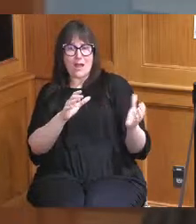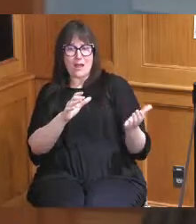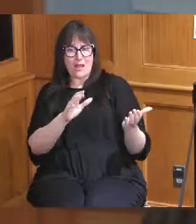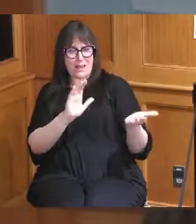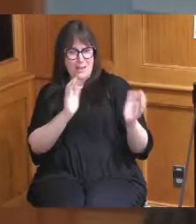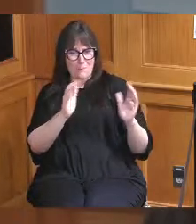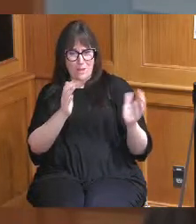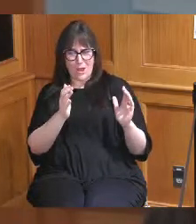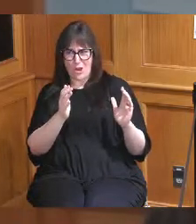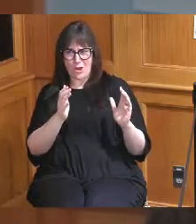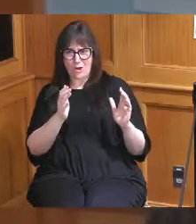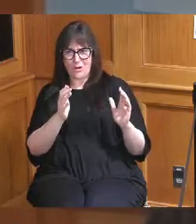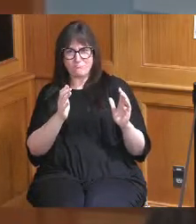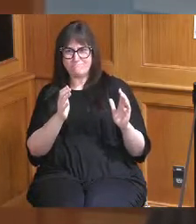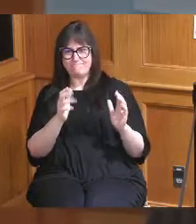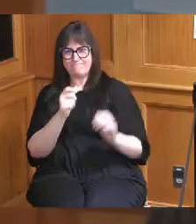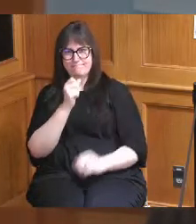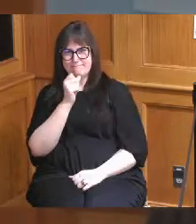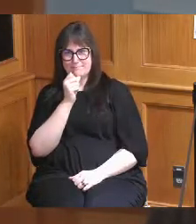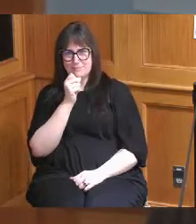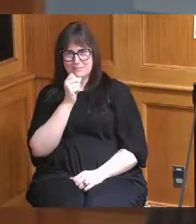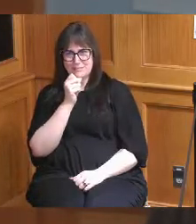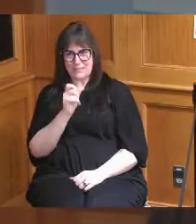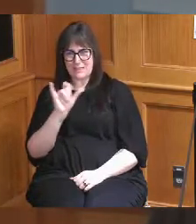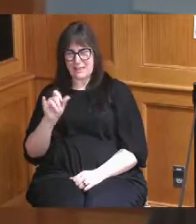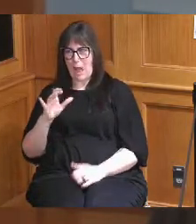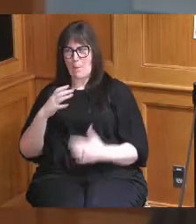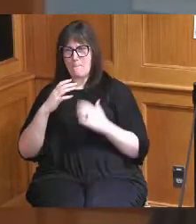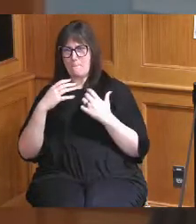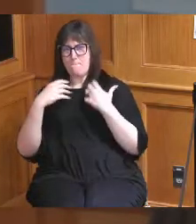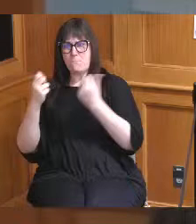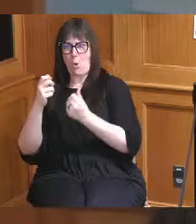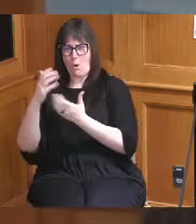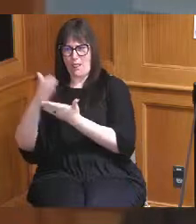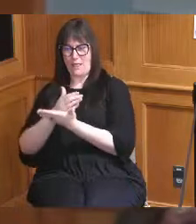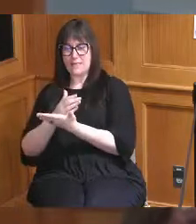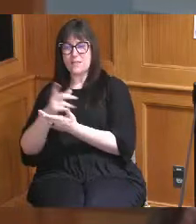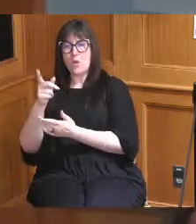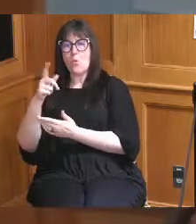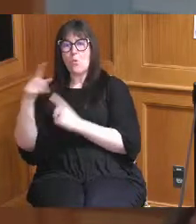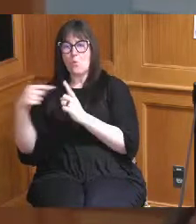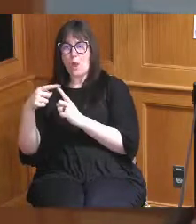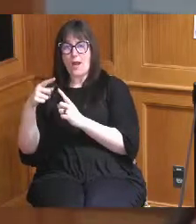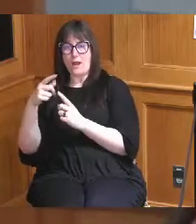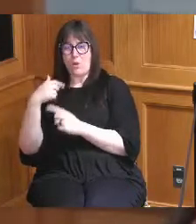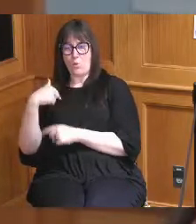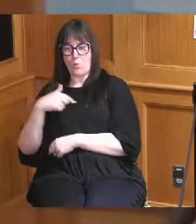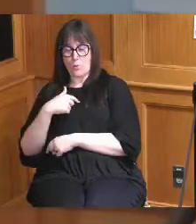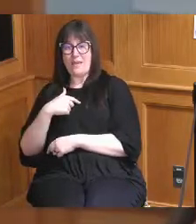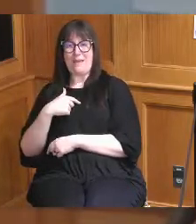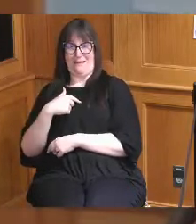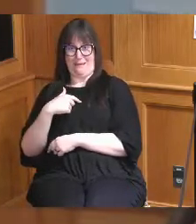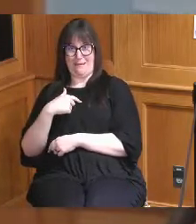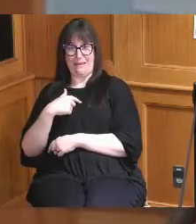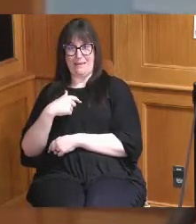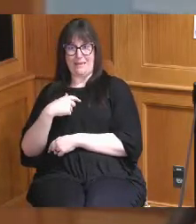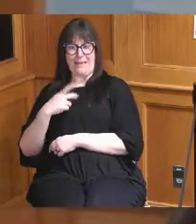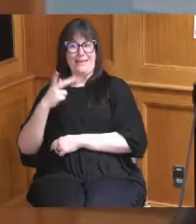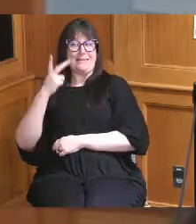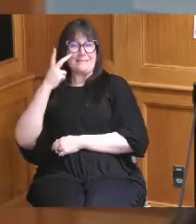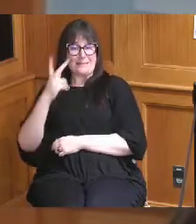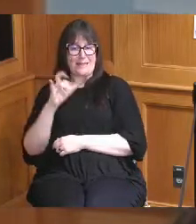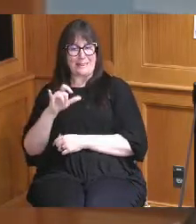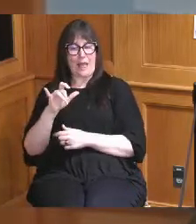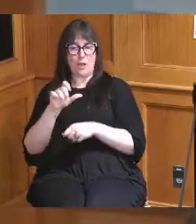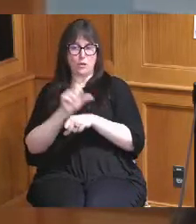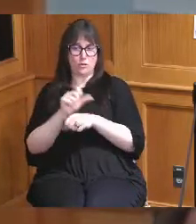the same extent as it does with the bold list. When these projects go out to bid, and again, we do site work, demolition,